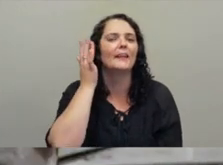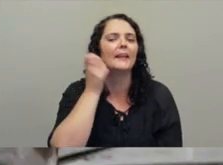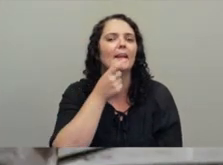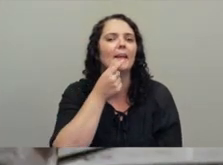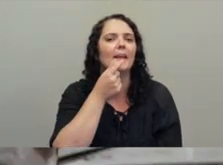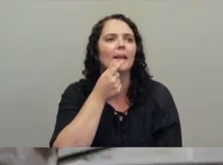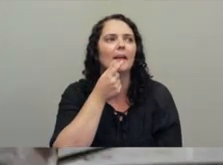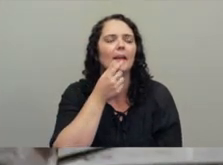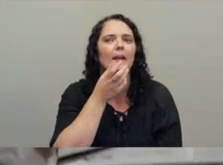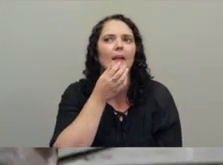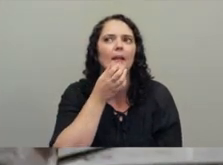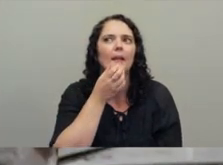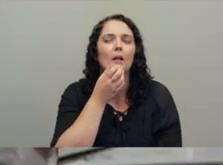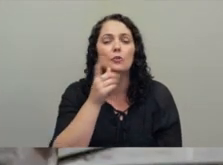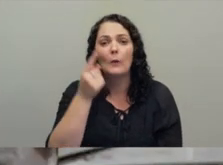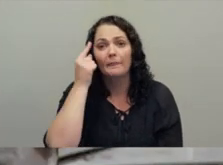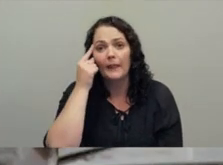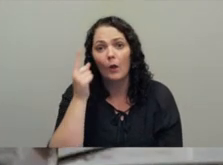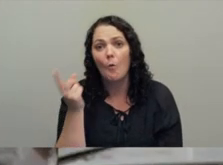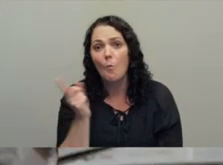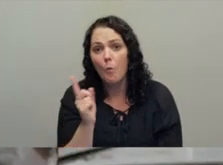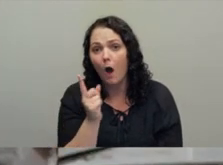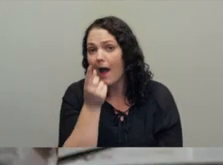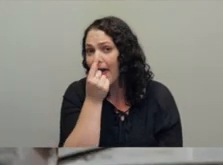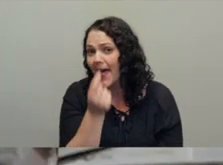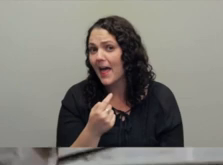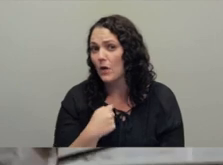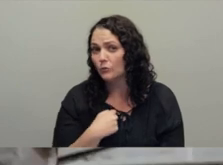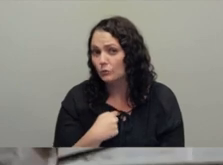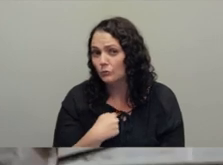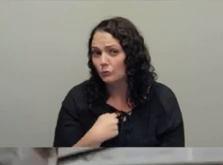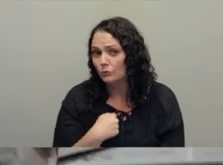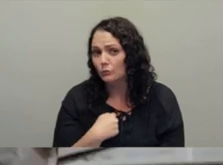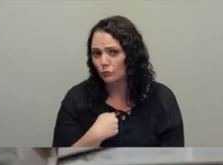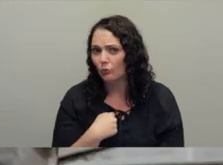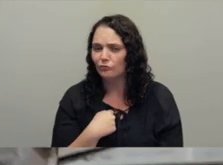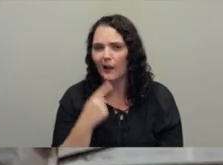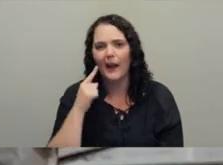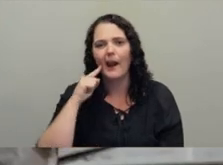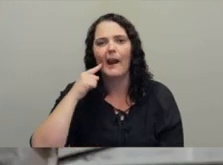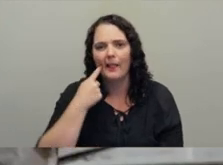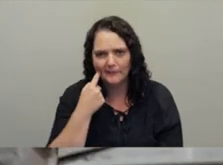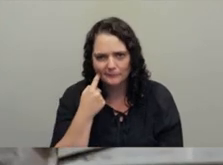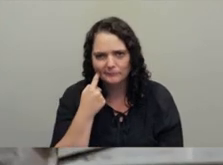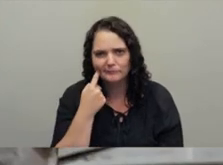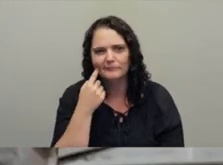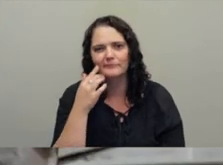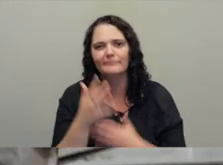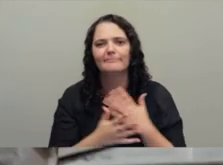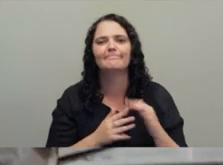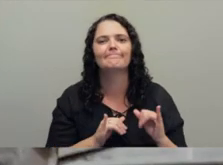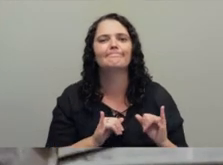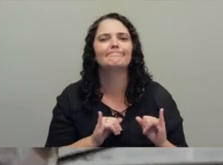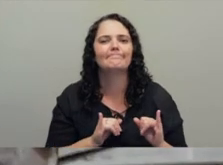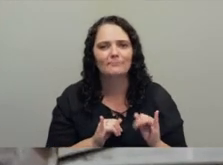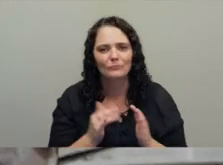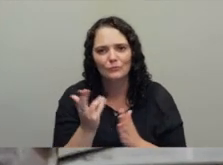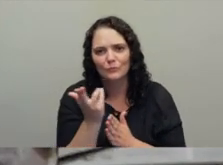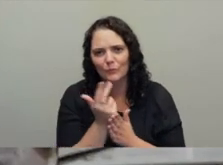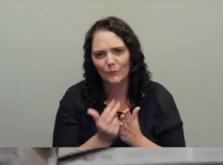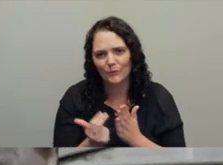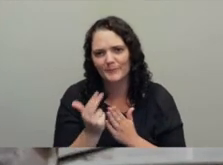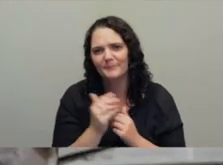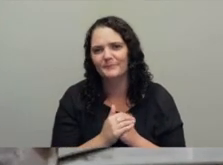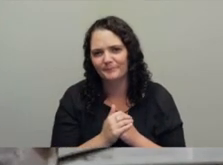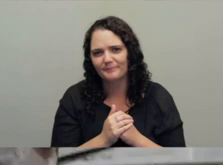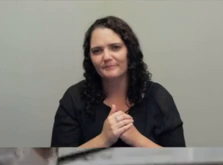do to properly make this a bad drawing, a very intentionally bad drawing. I'm going to make mine way out of proportion with